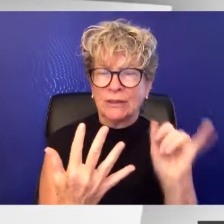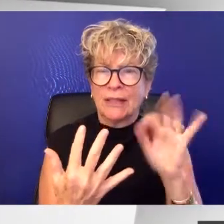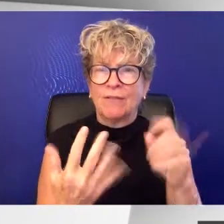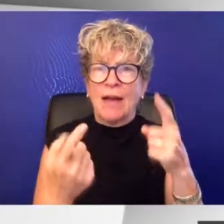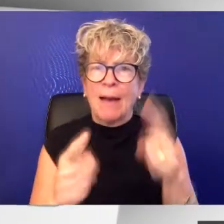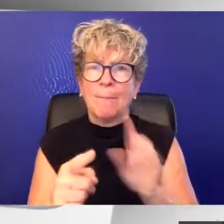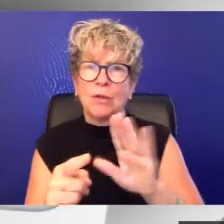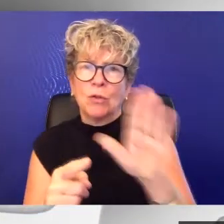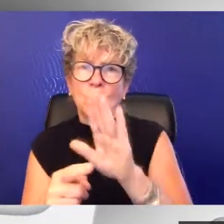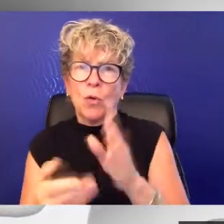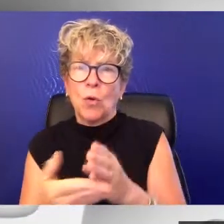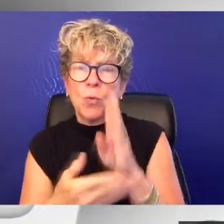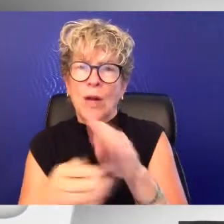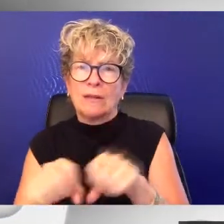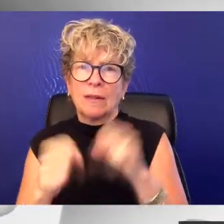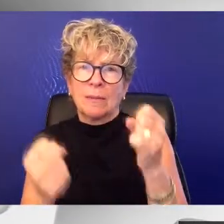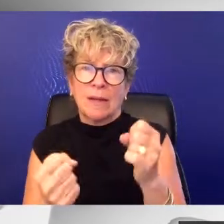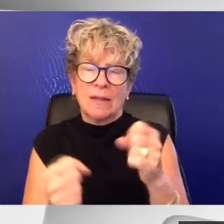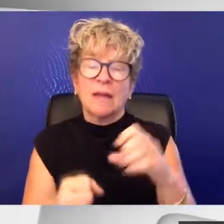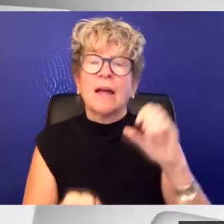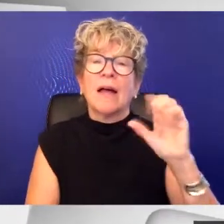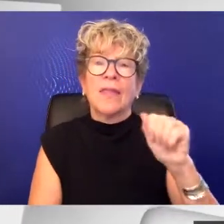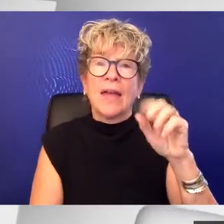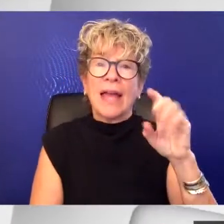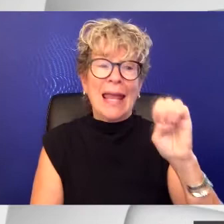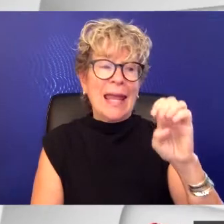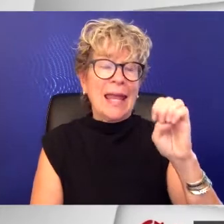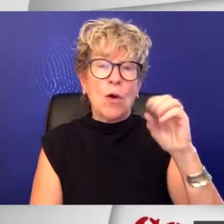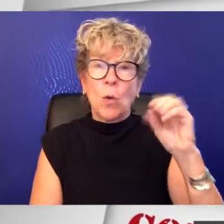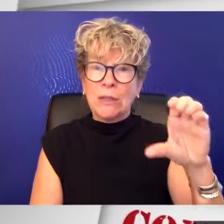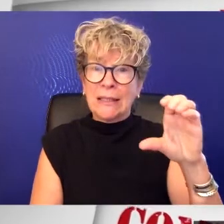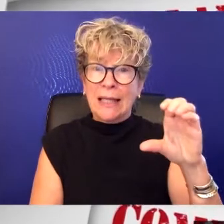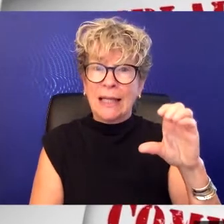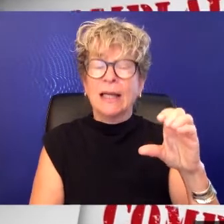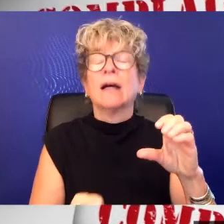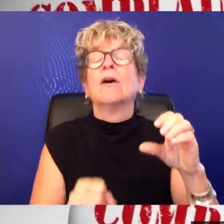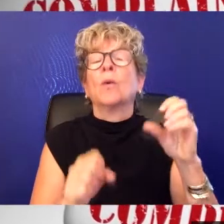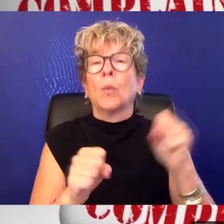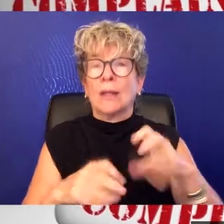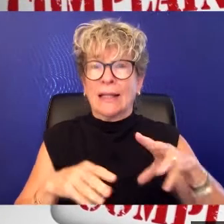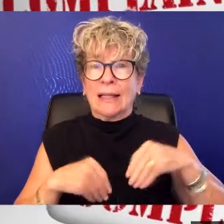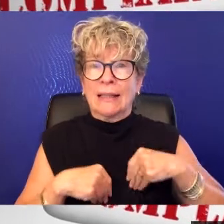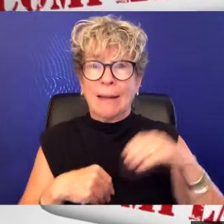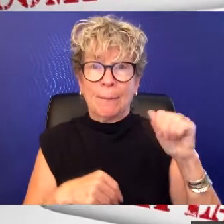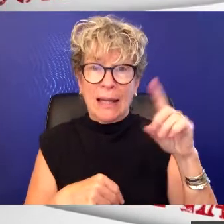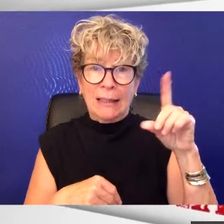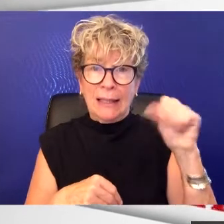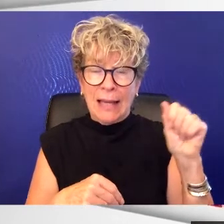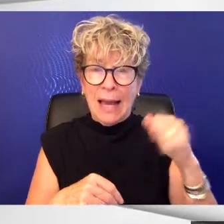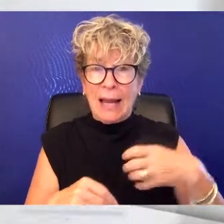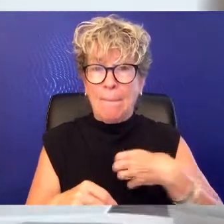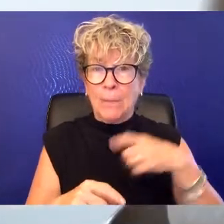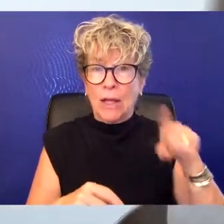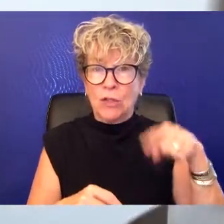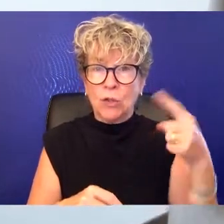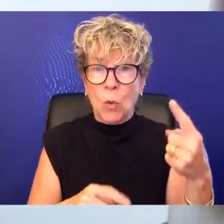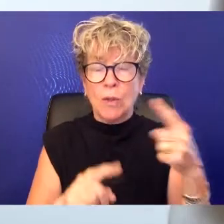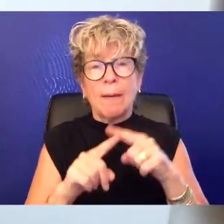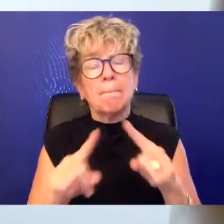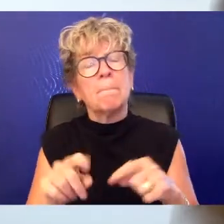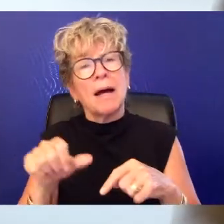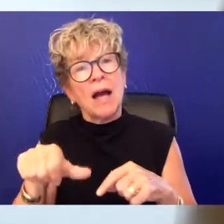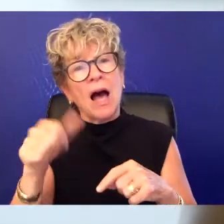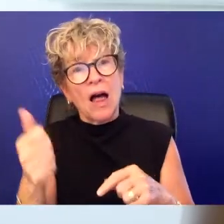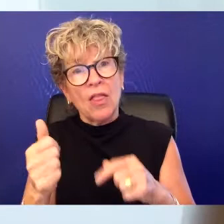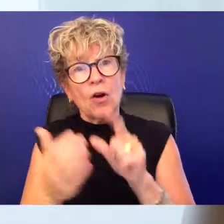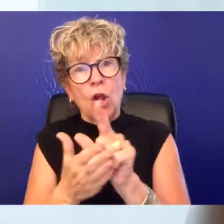EEOC can only process ADA-related complaints, but you may also find protections under state or local laws.